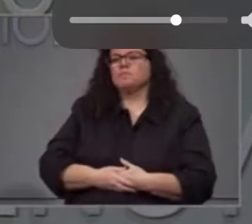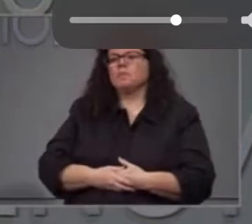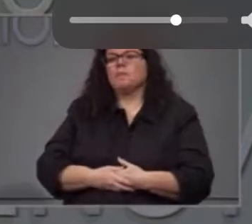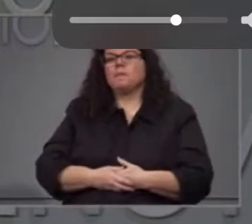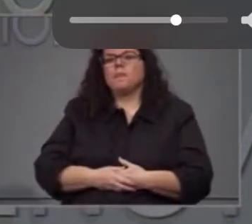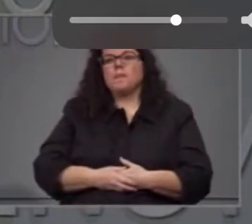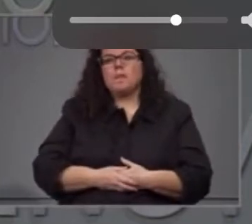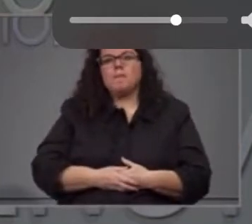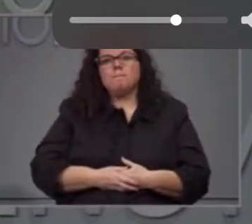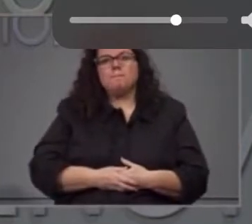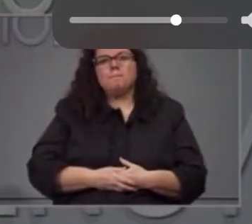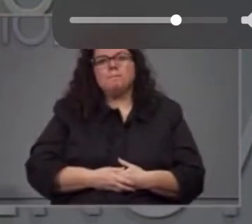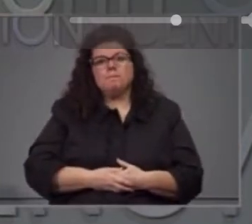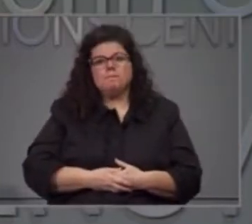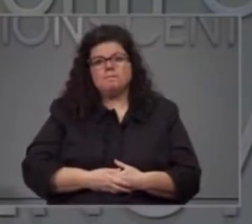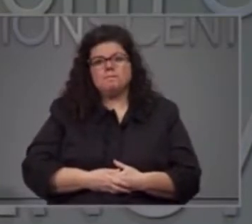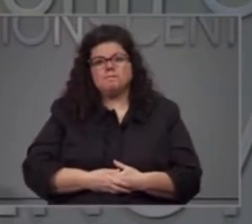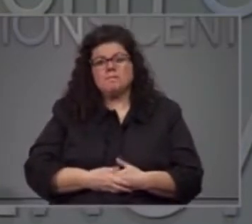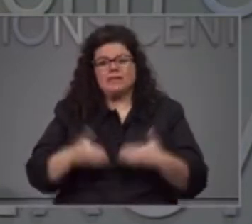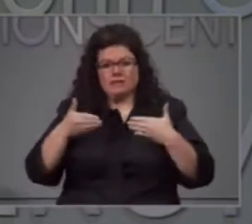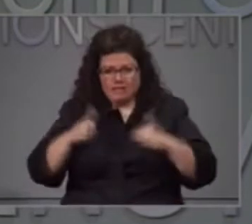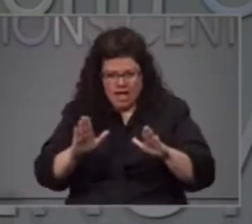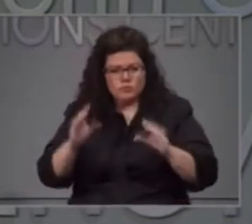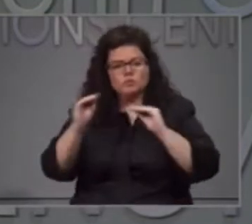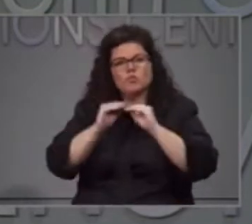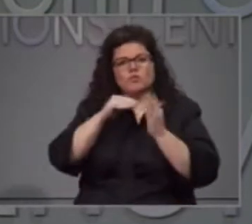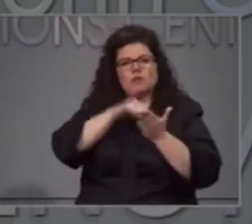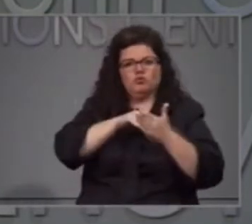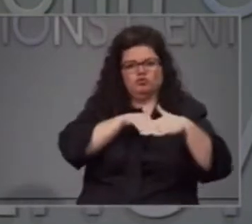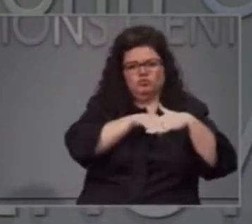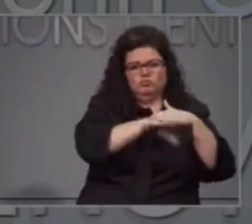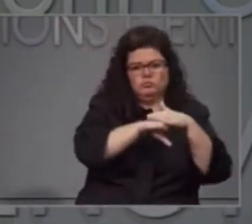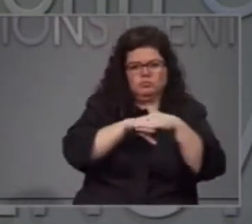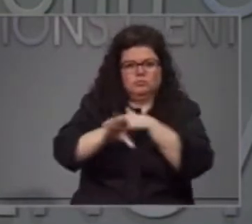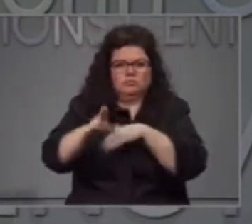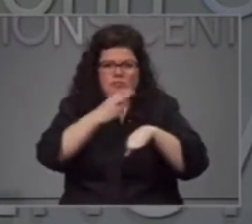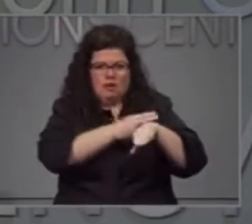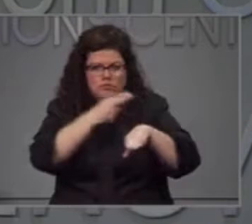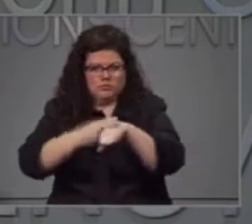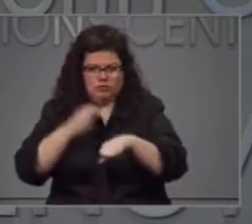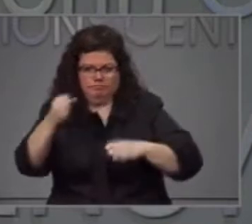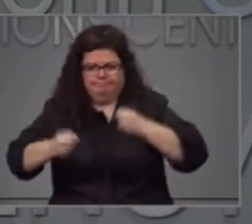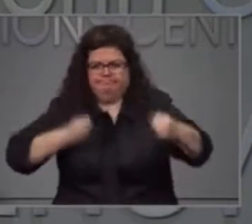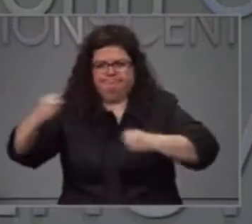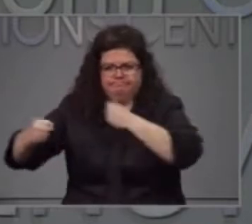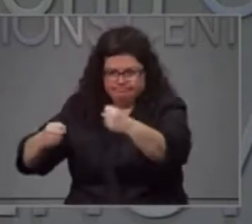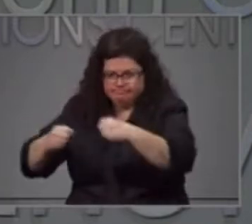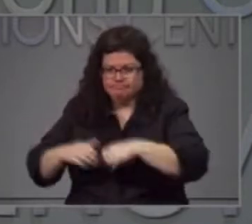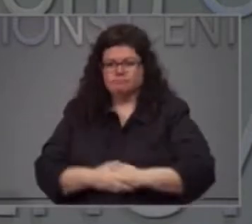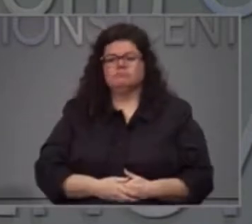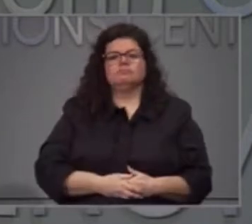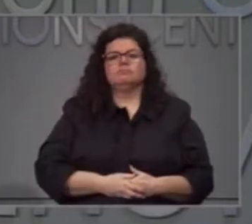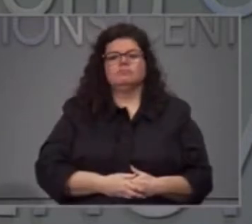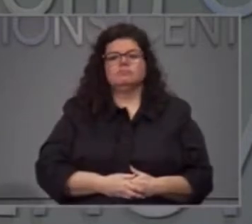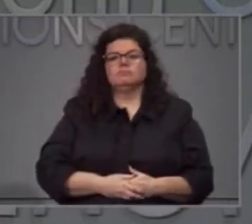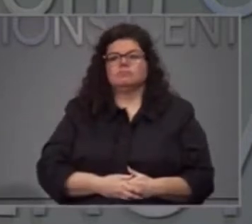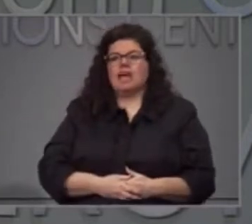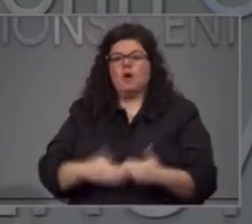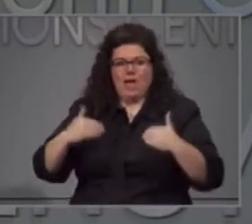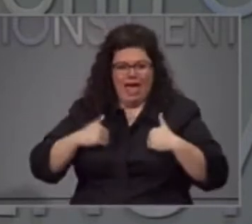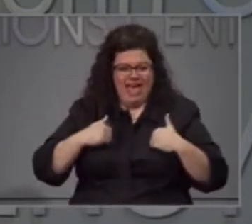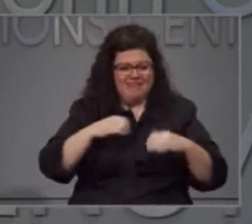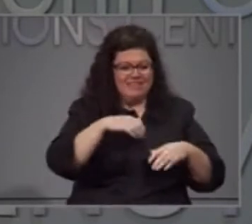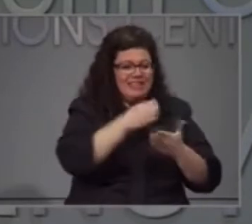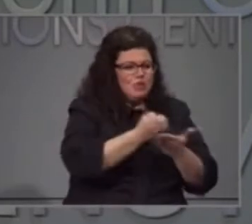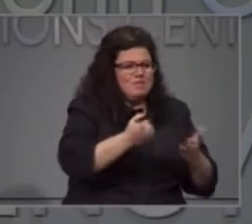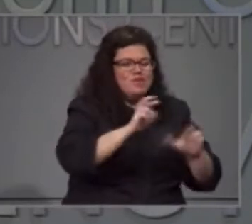health care providers into the system, and it makes sure that equipment and other resources are available where they